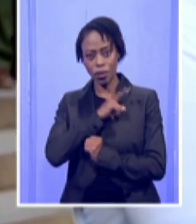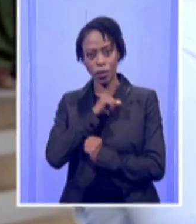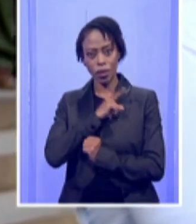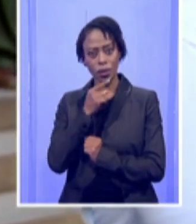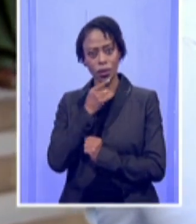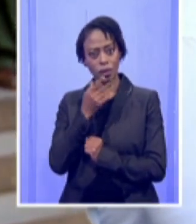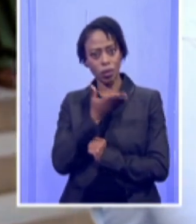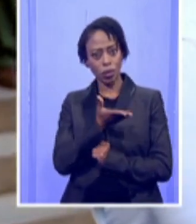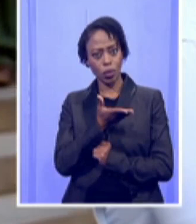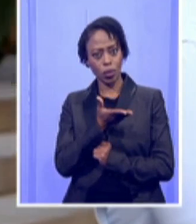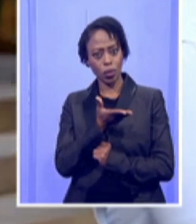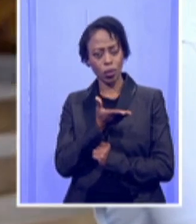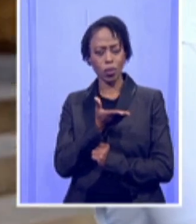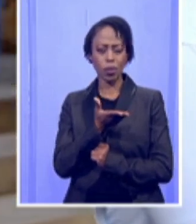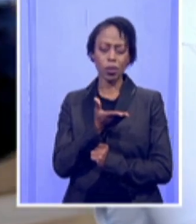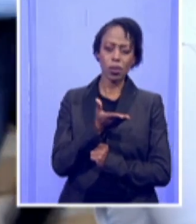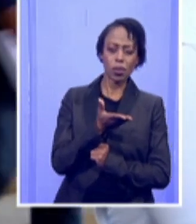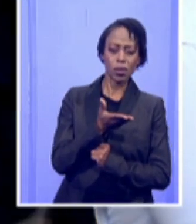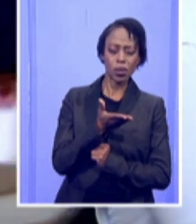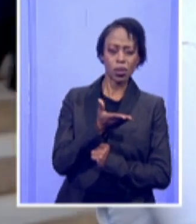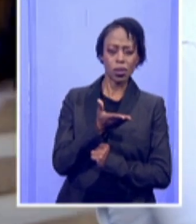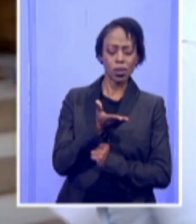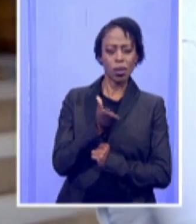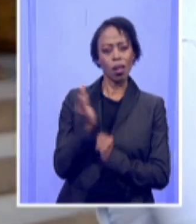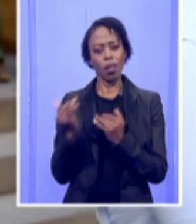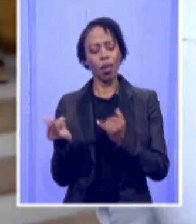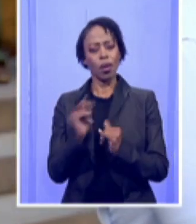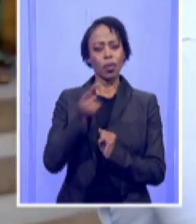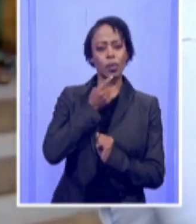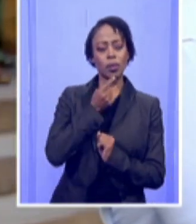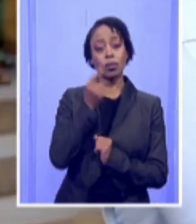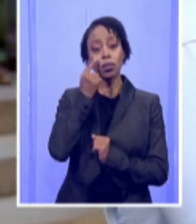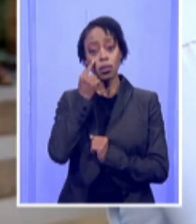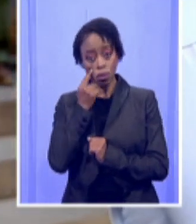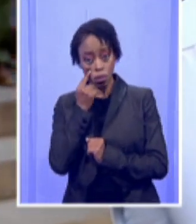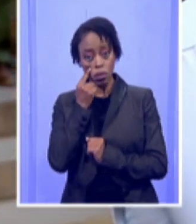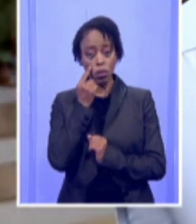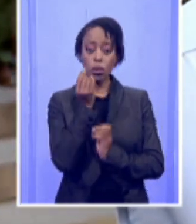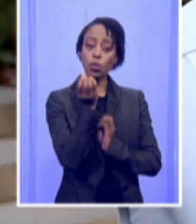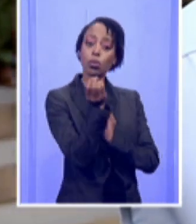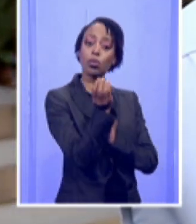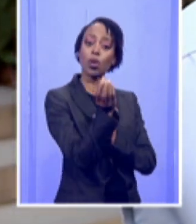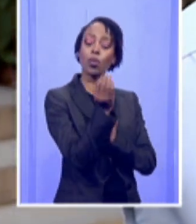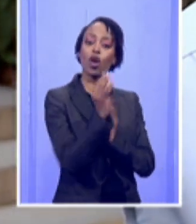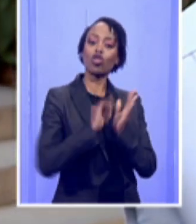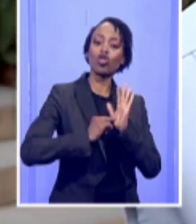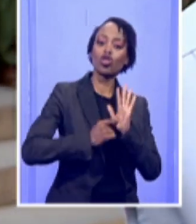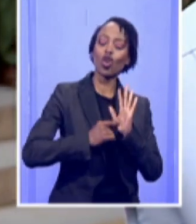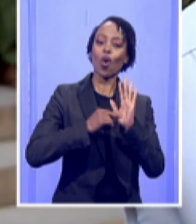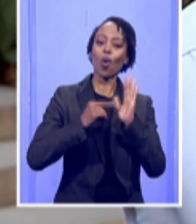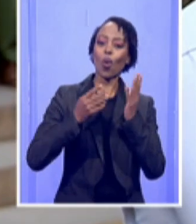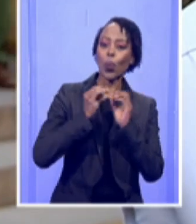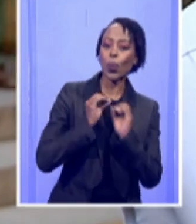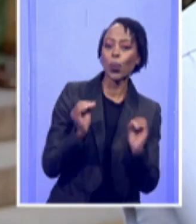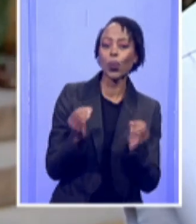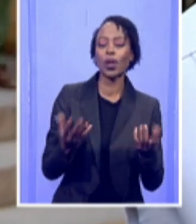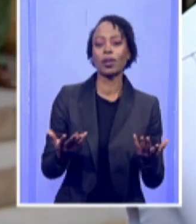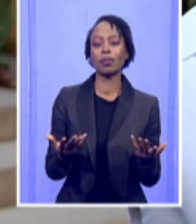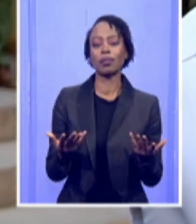Yeah. But he's saying that the evidence you have brought on doesn't show that. Do you accept